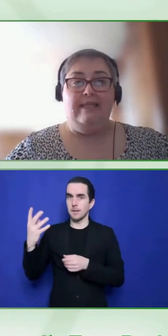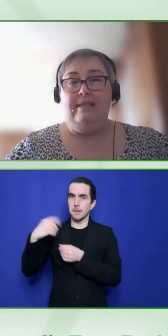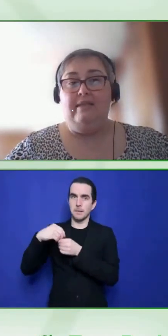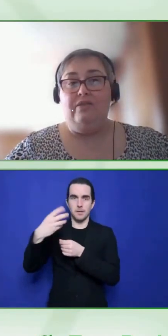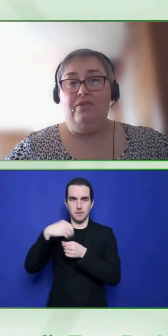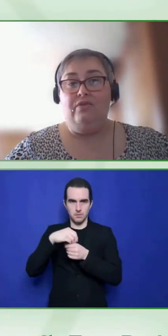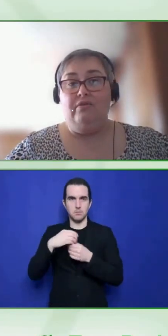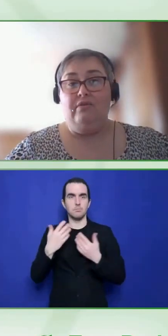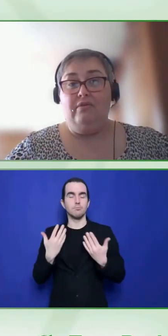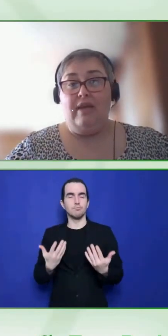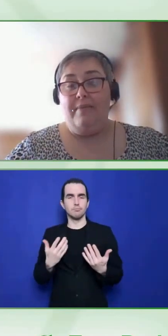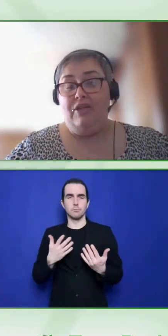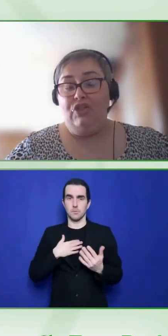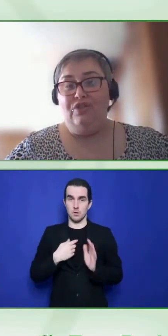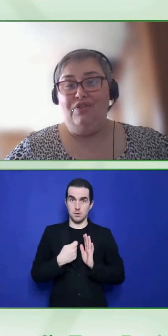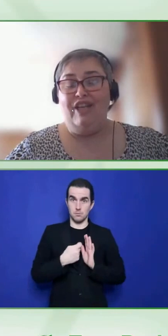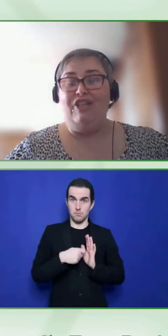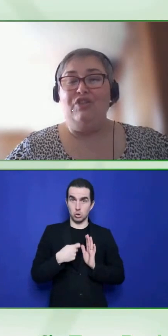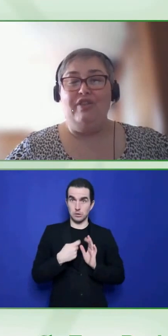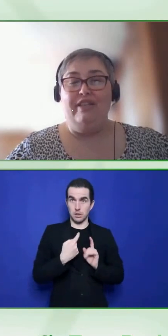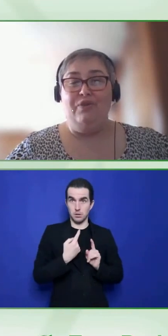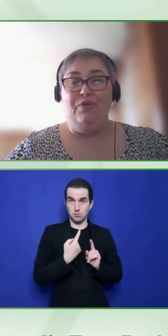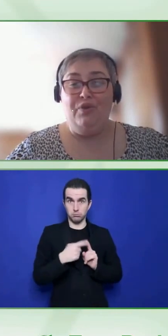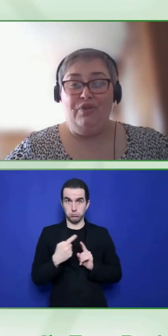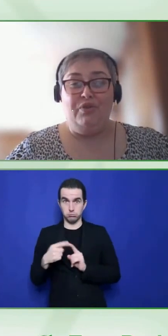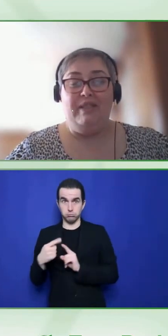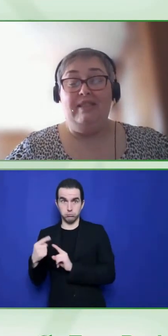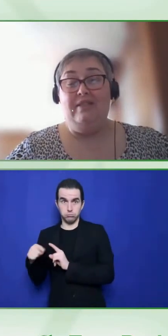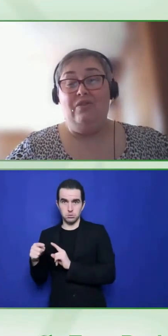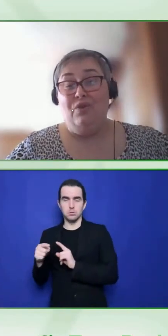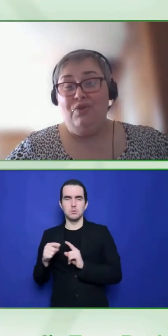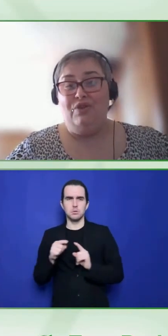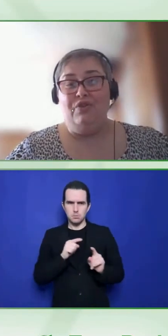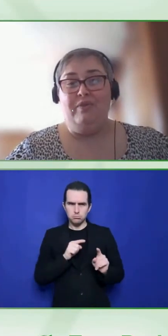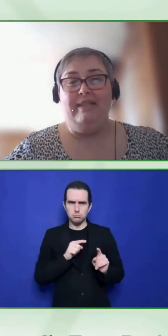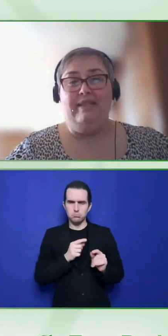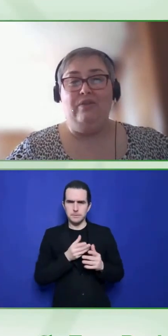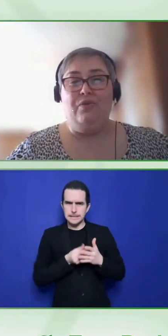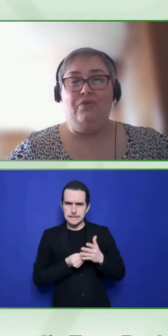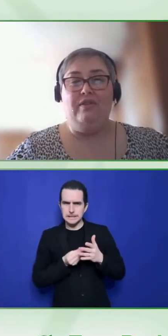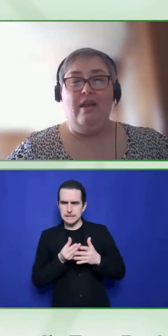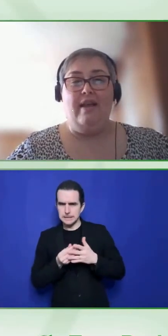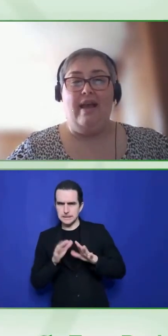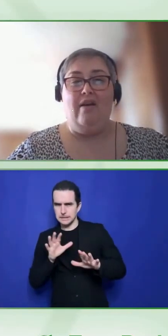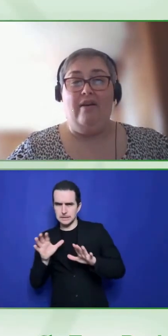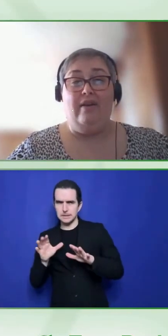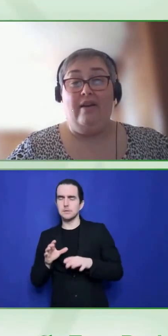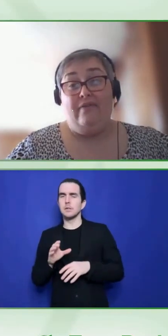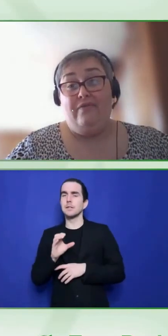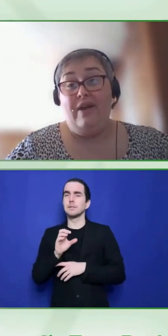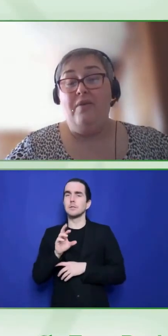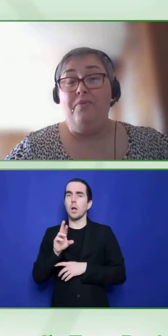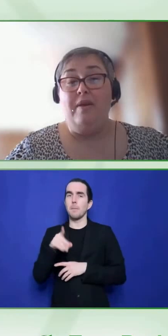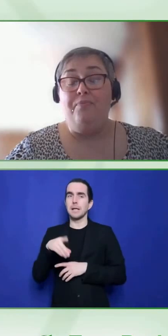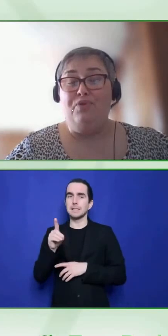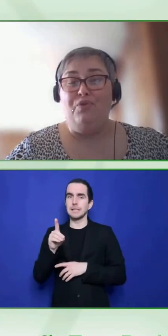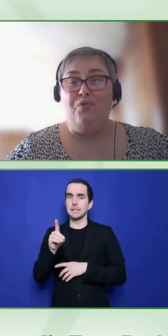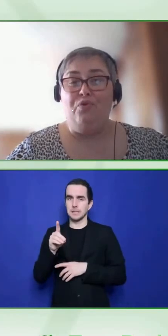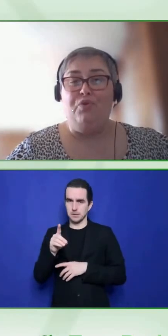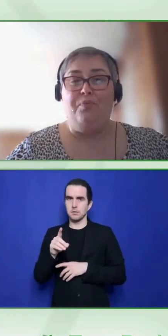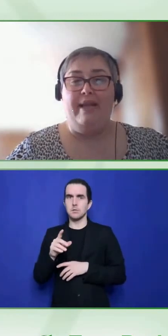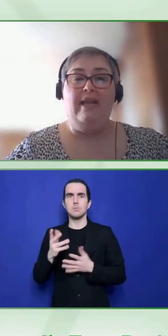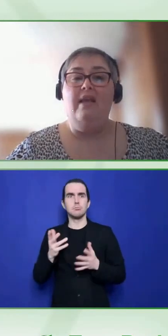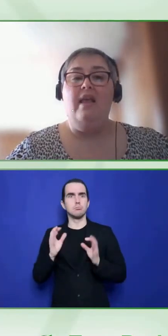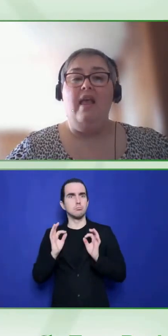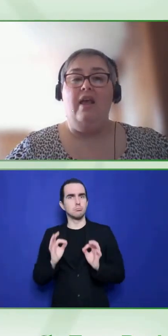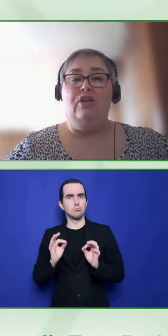Within this, I mentioned the national and the local authority. The local authorities, of course, have a very important